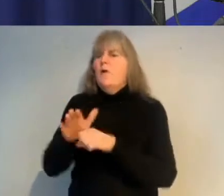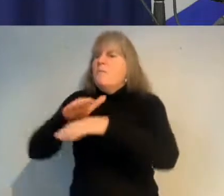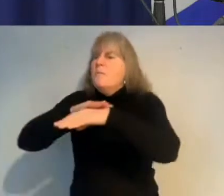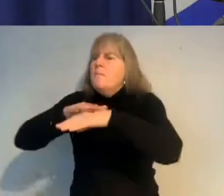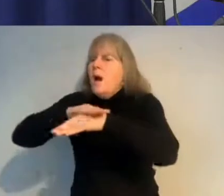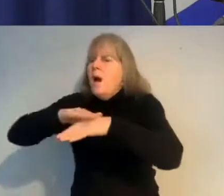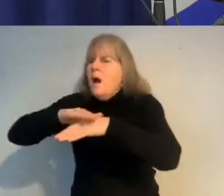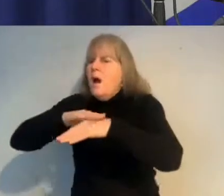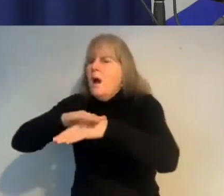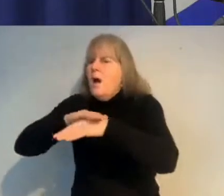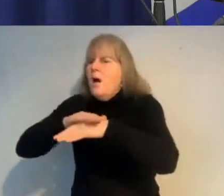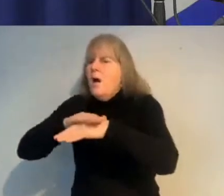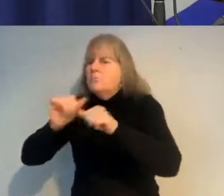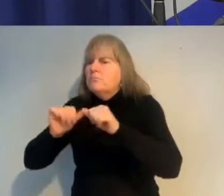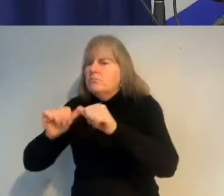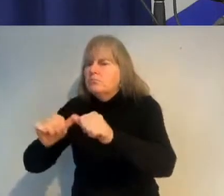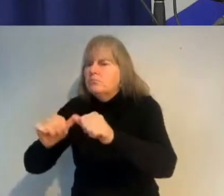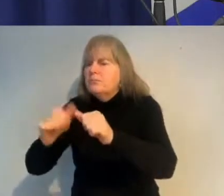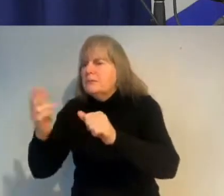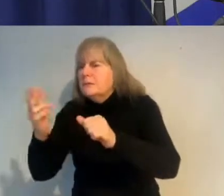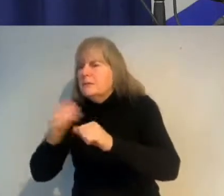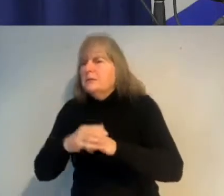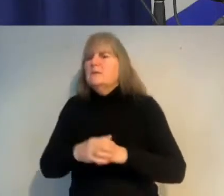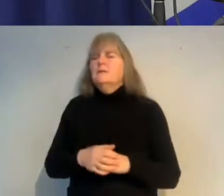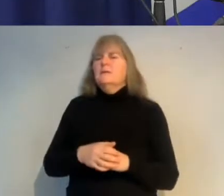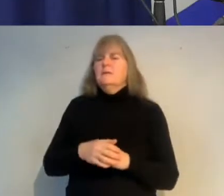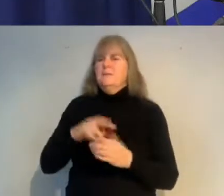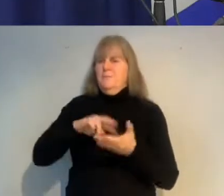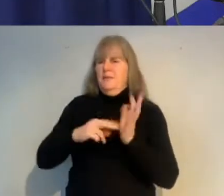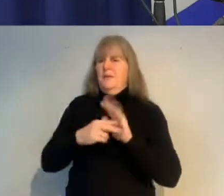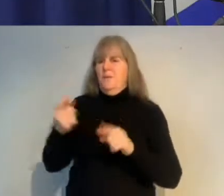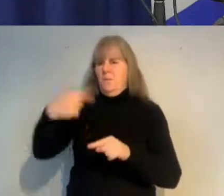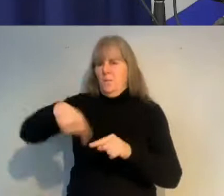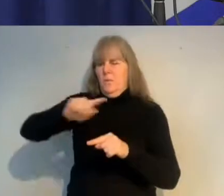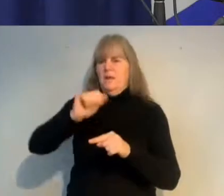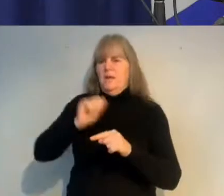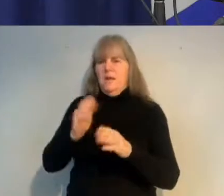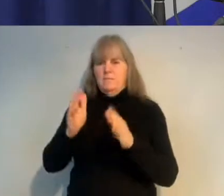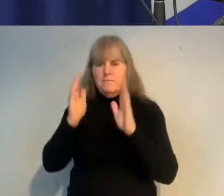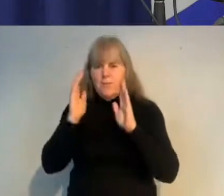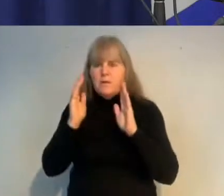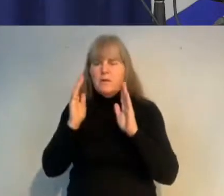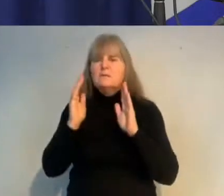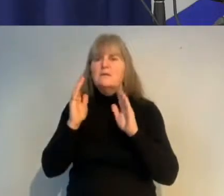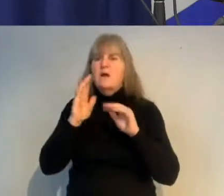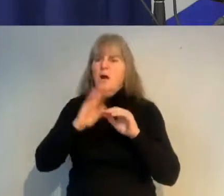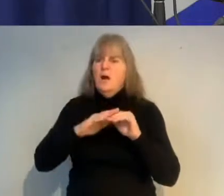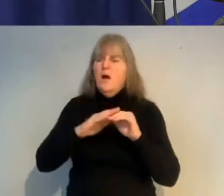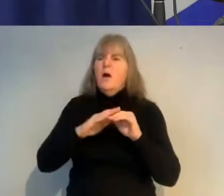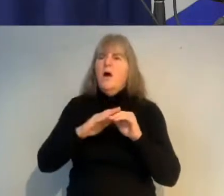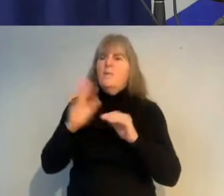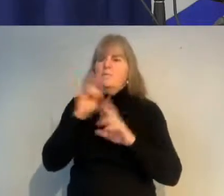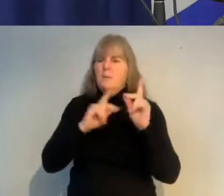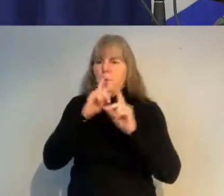term, this means we can focus our efforts on those who most need them.